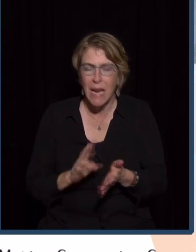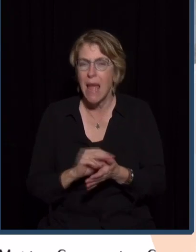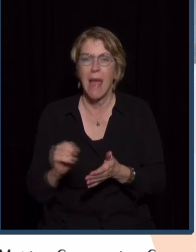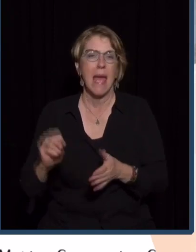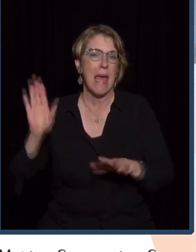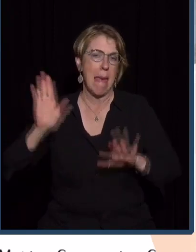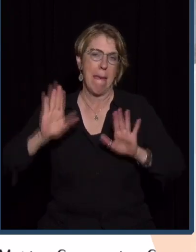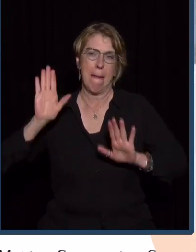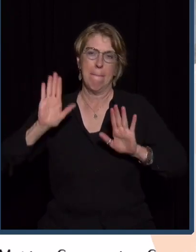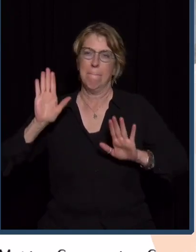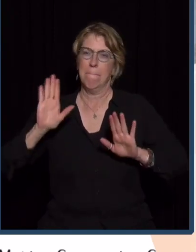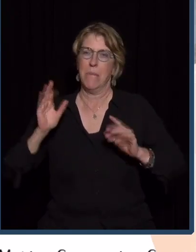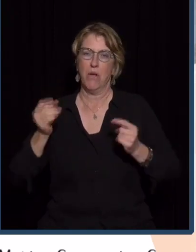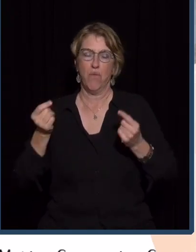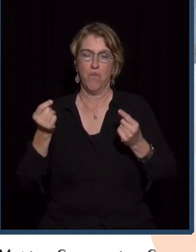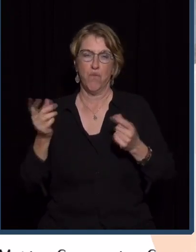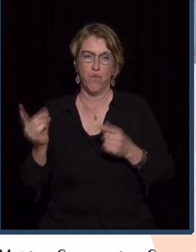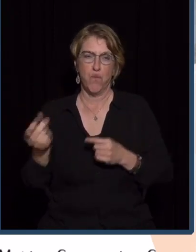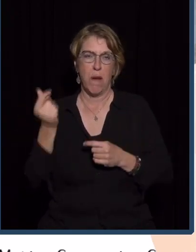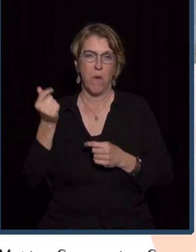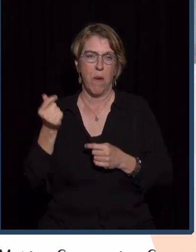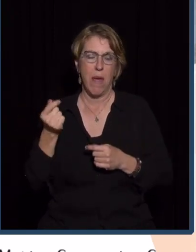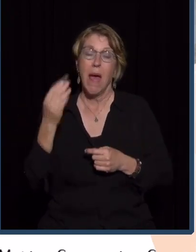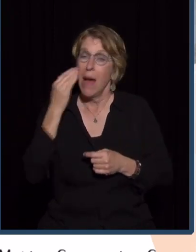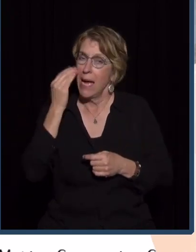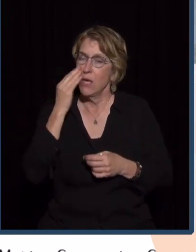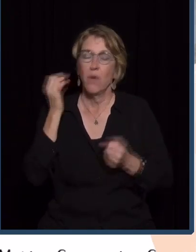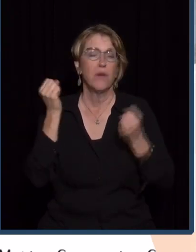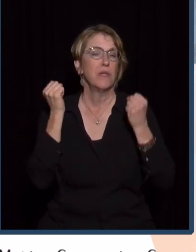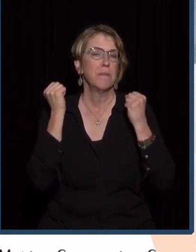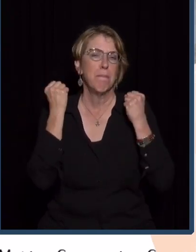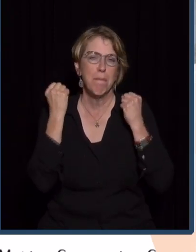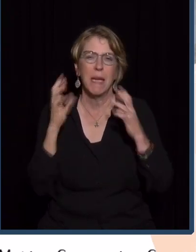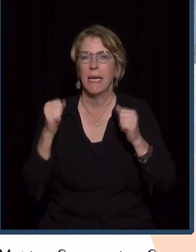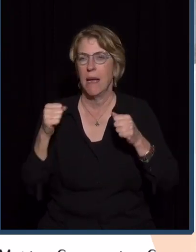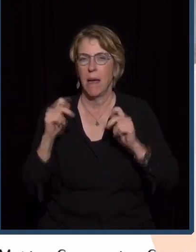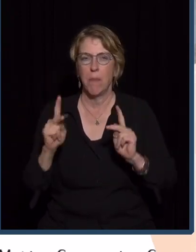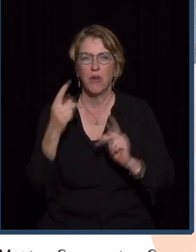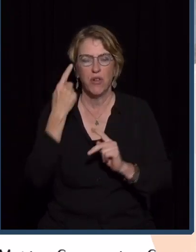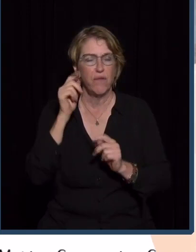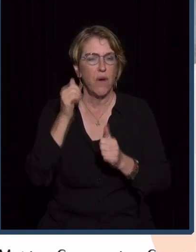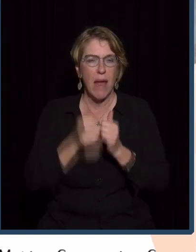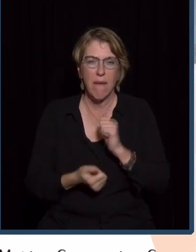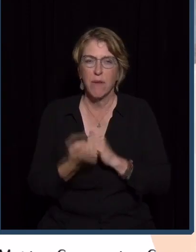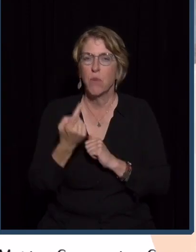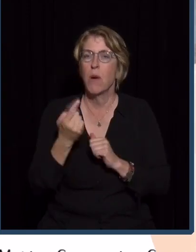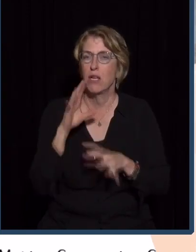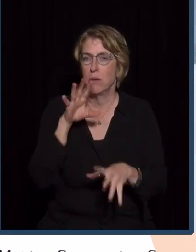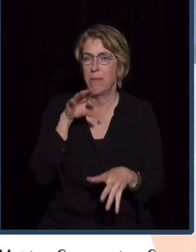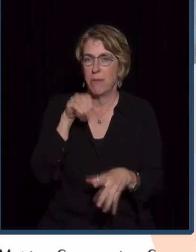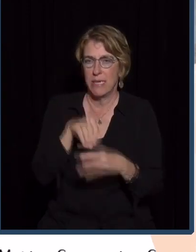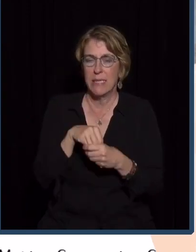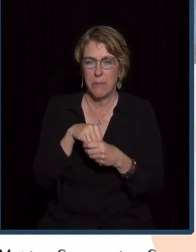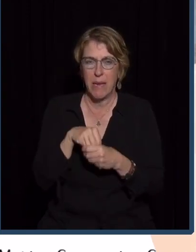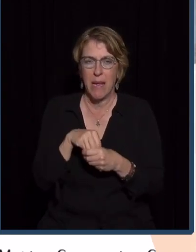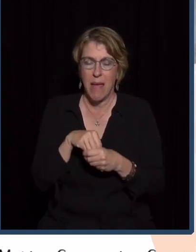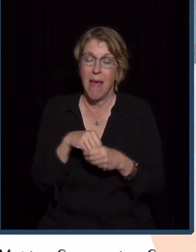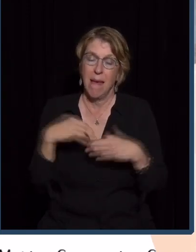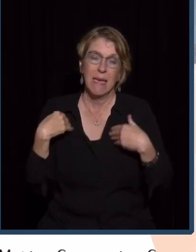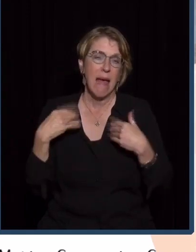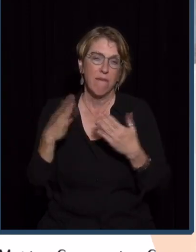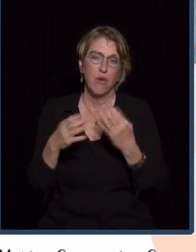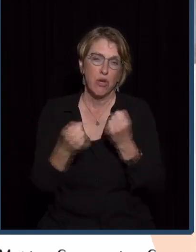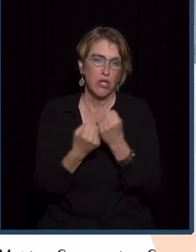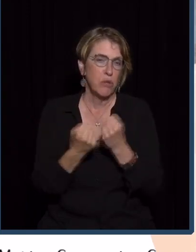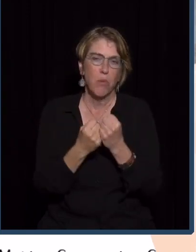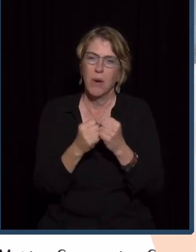top dollar for those premier auction items, there are so many opportunities for everyone to participate and show your support at every